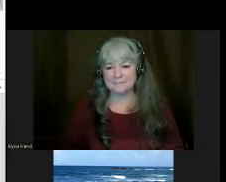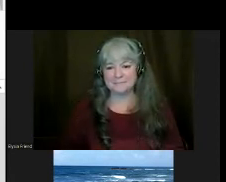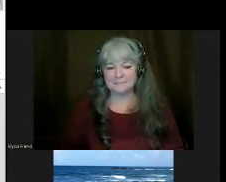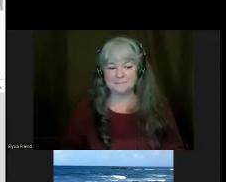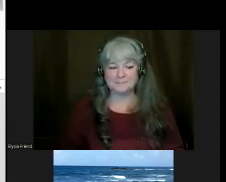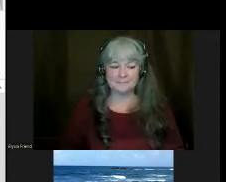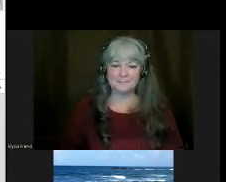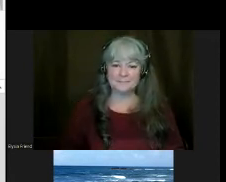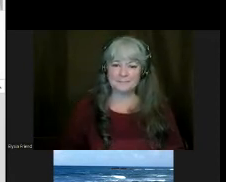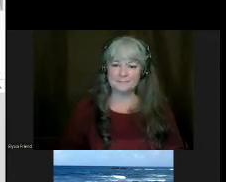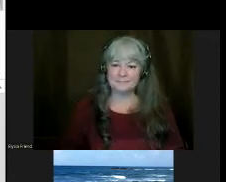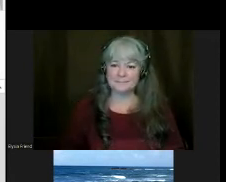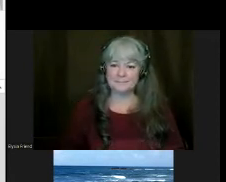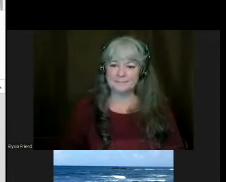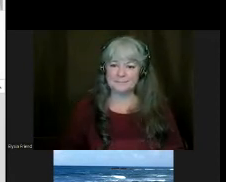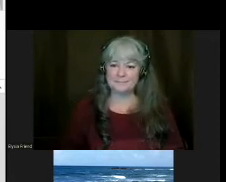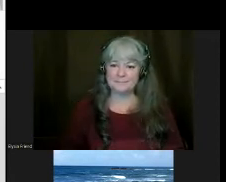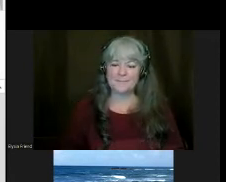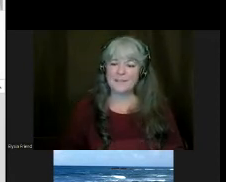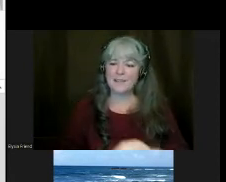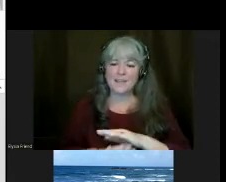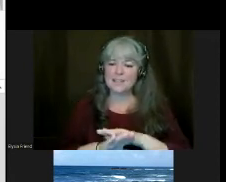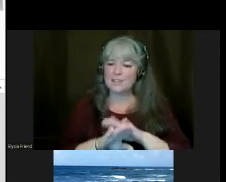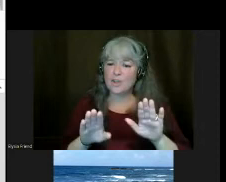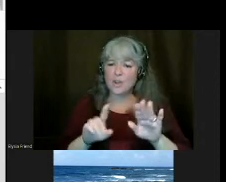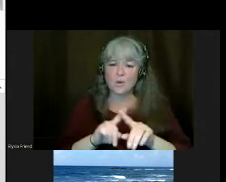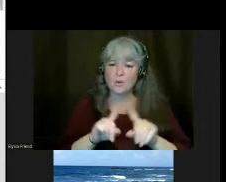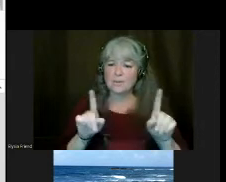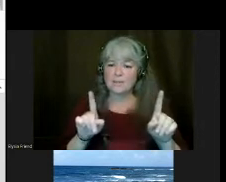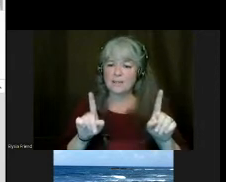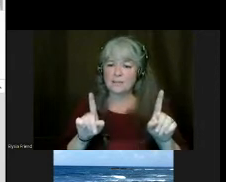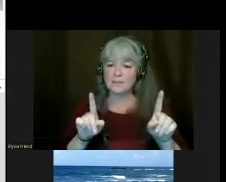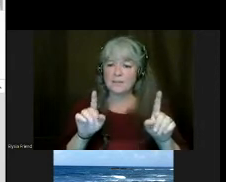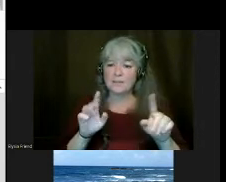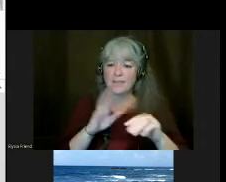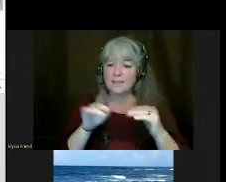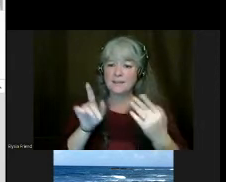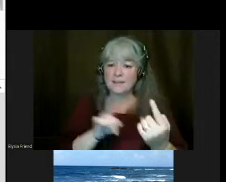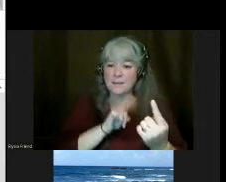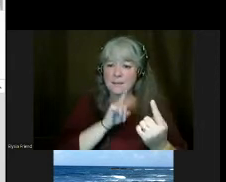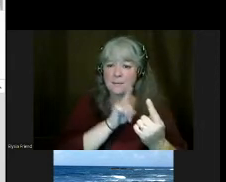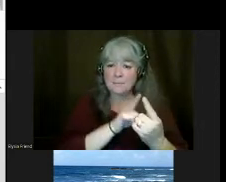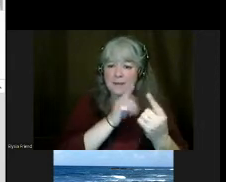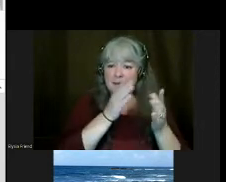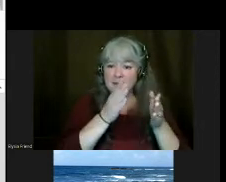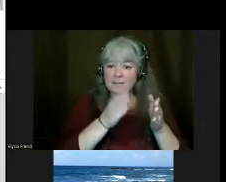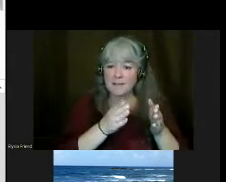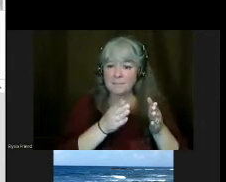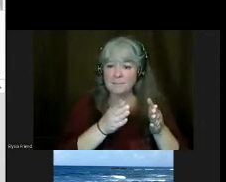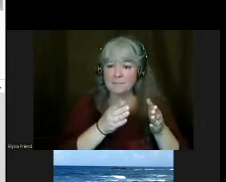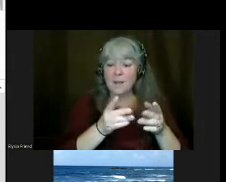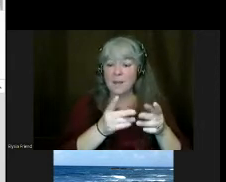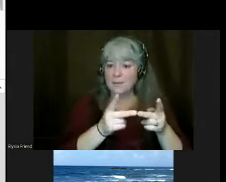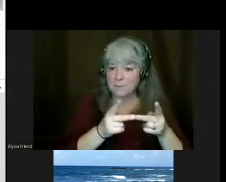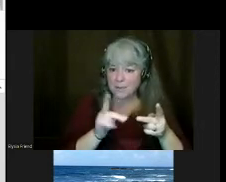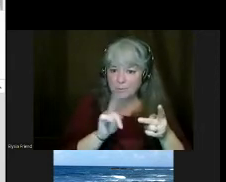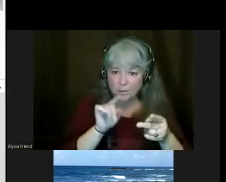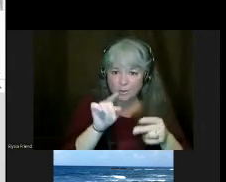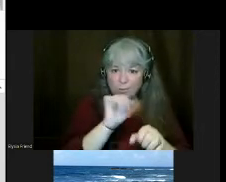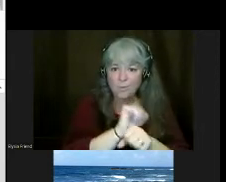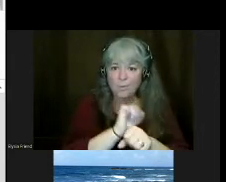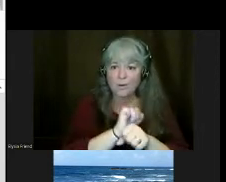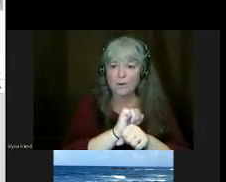it's no different than meeting somebody where you work, where